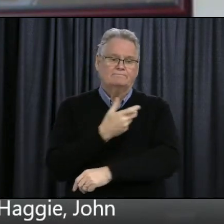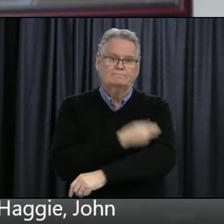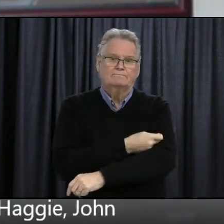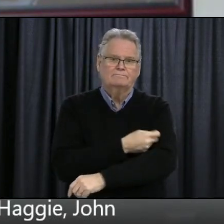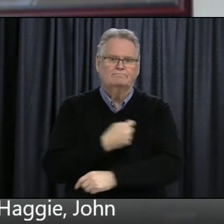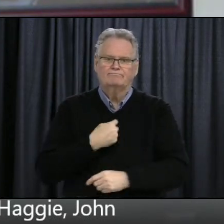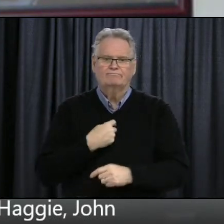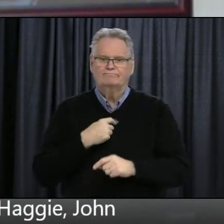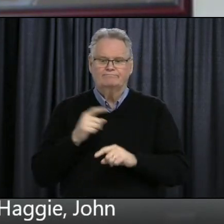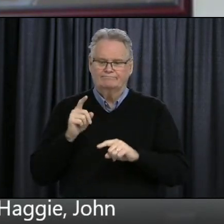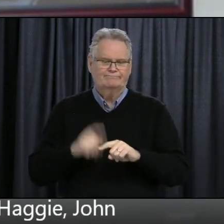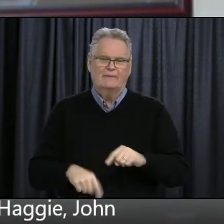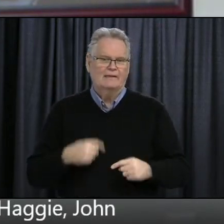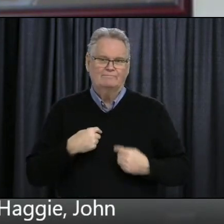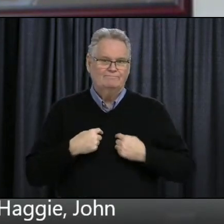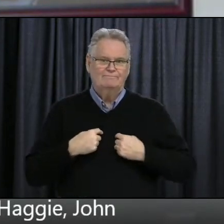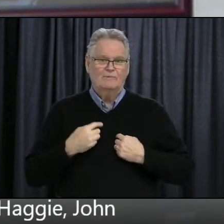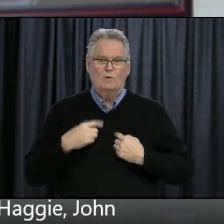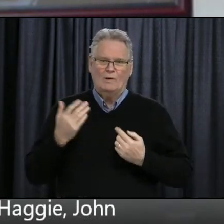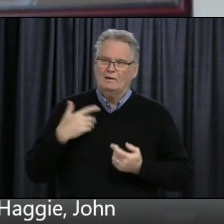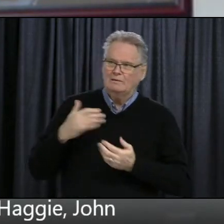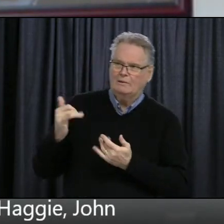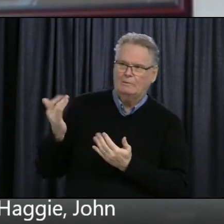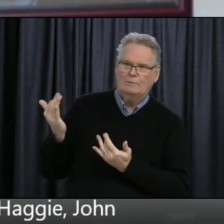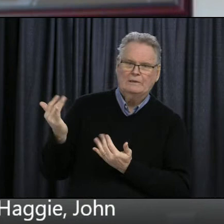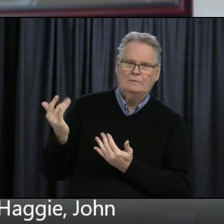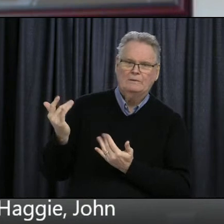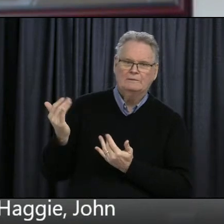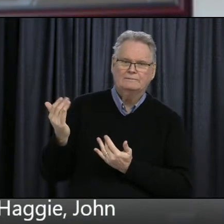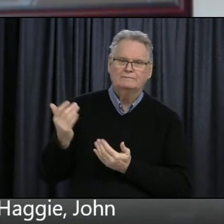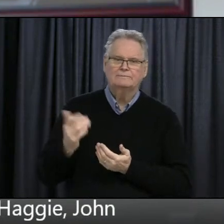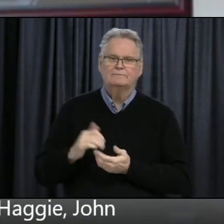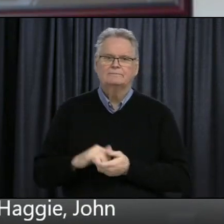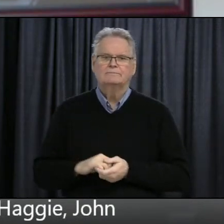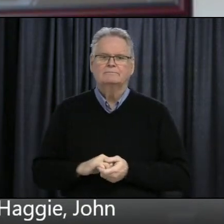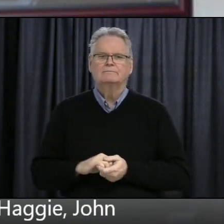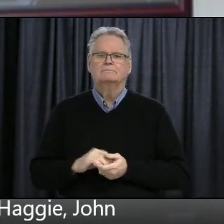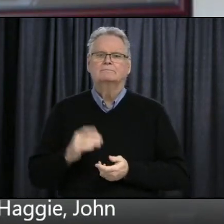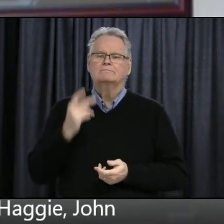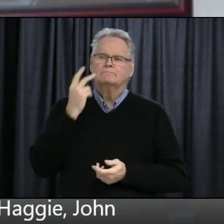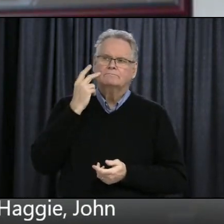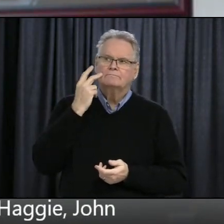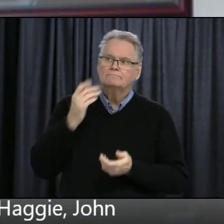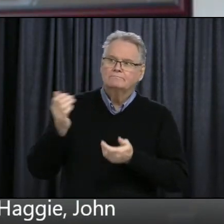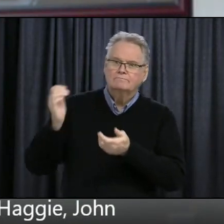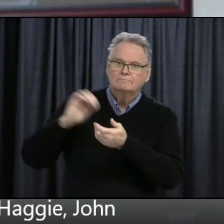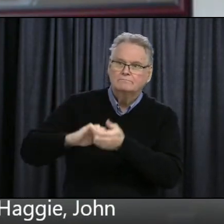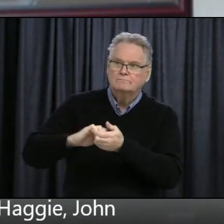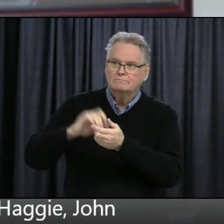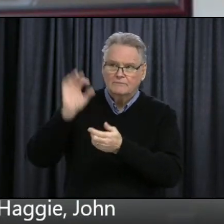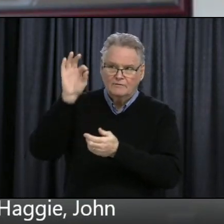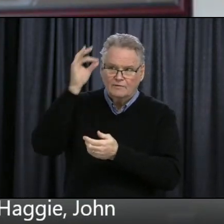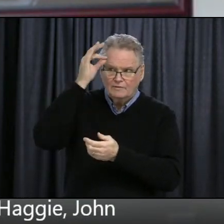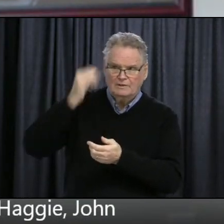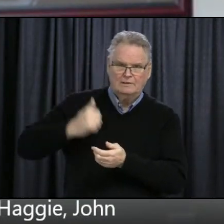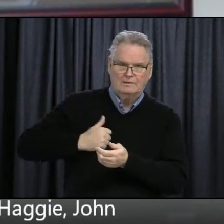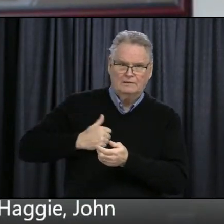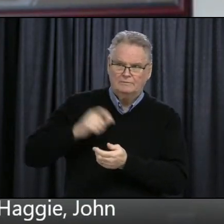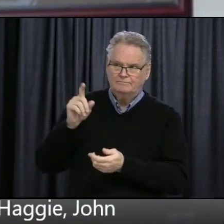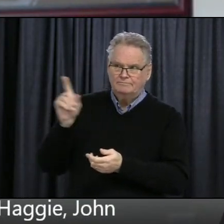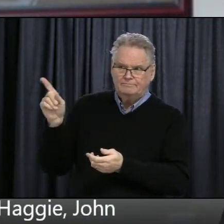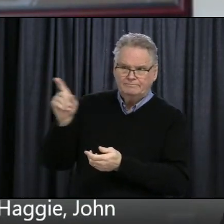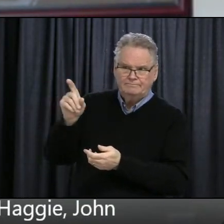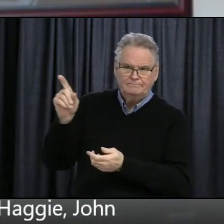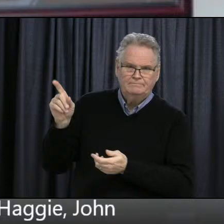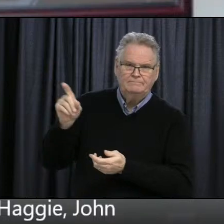we continue to work with our partners to see what we can do to shore up that vaccine supply and to make sure that the